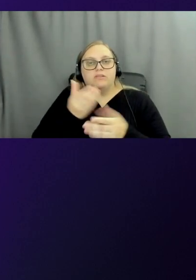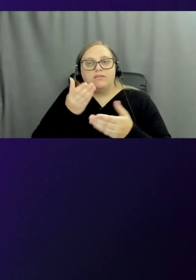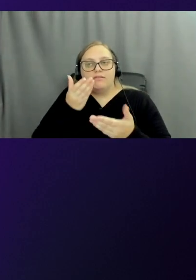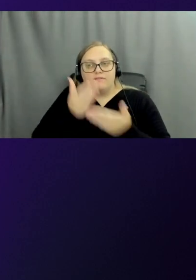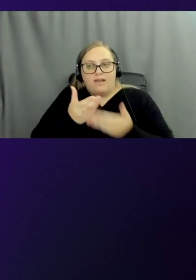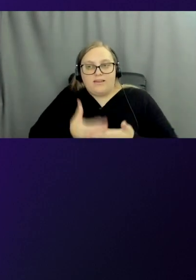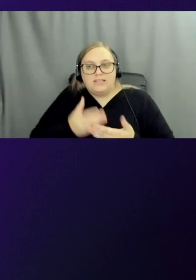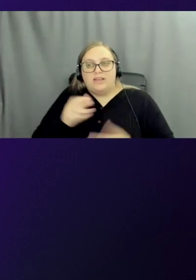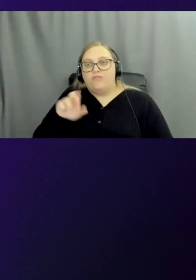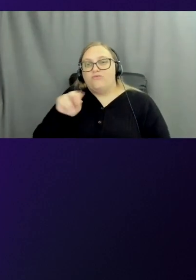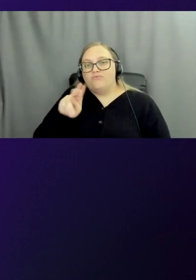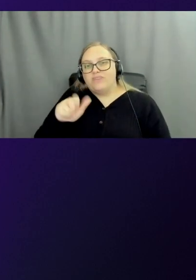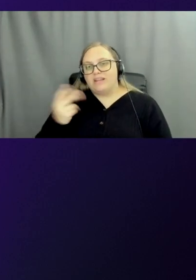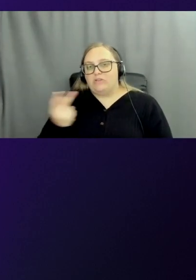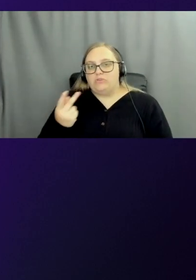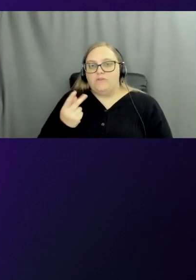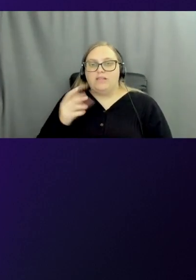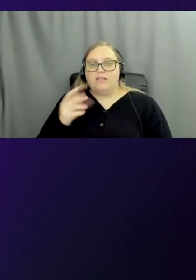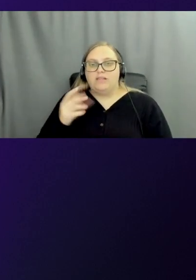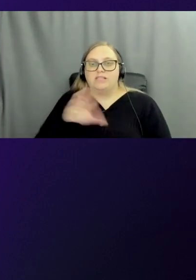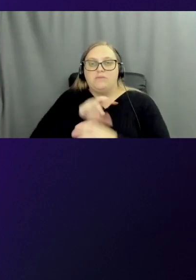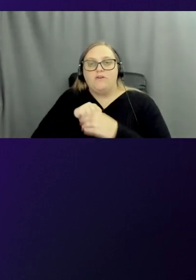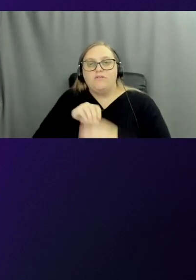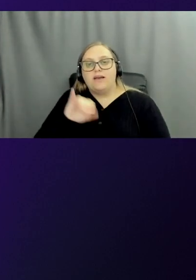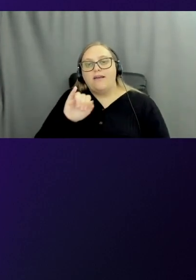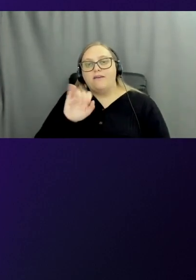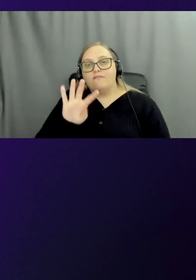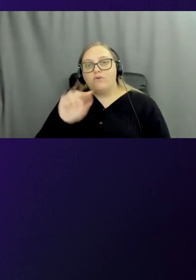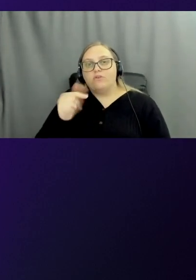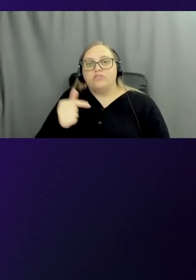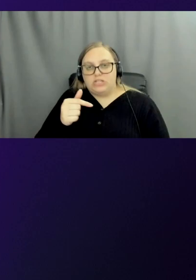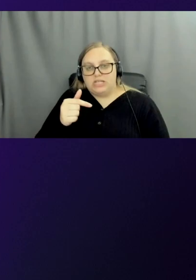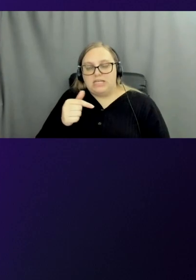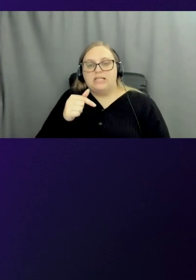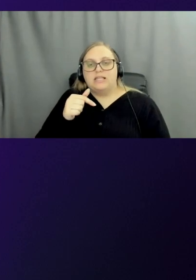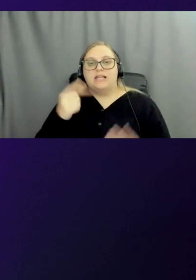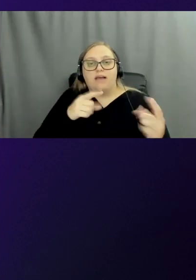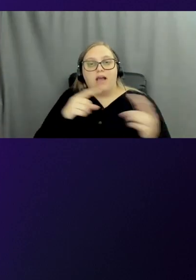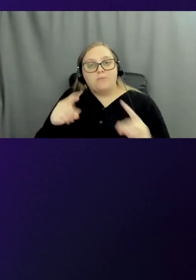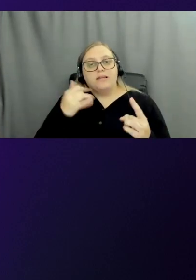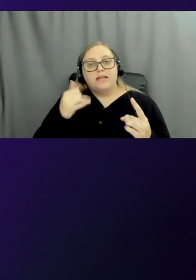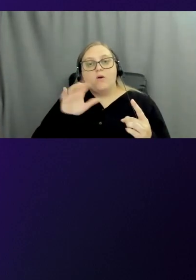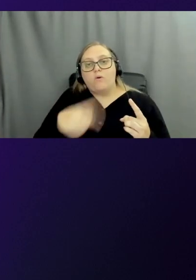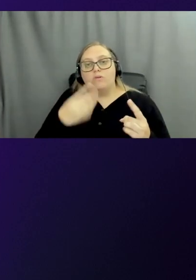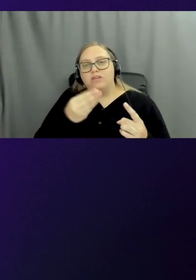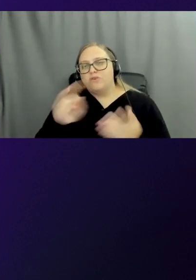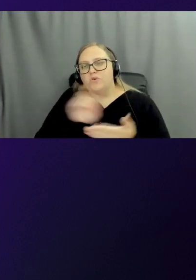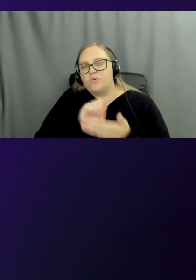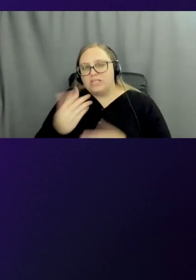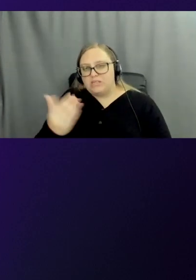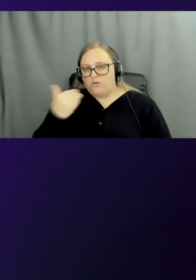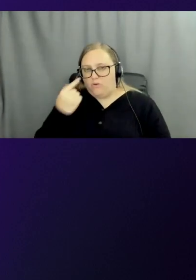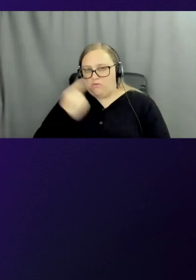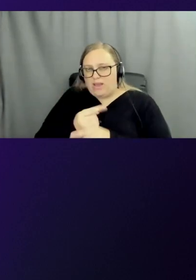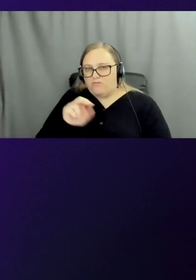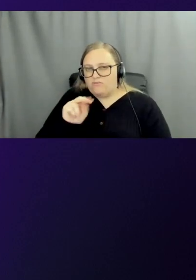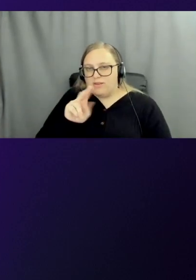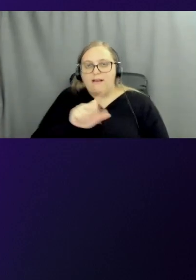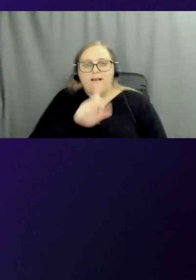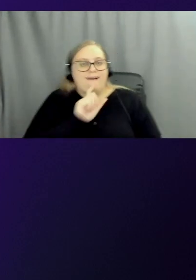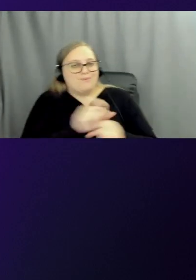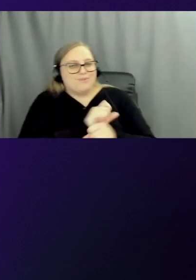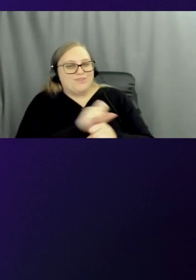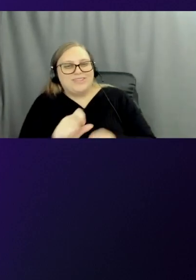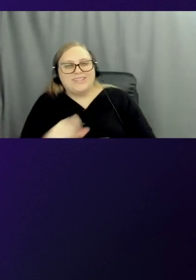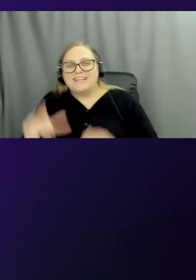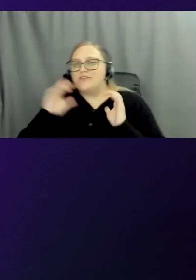been involved in the i4G launch that happened only weeks ago, right, Rena? Absolutely. And, so customers, we've talked today